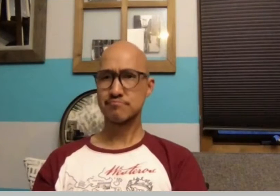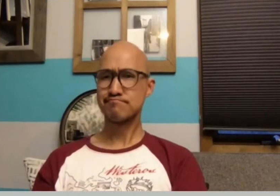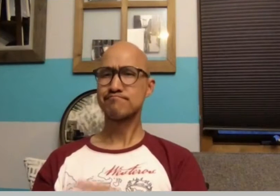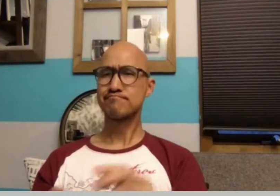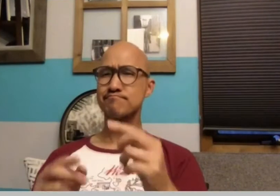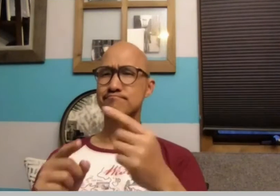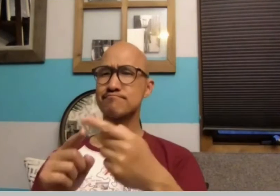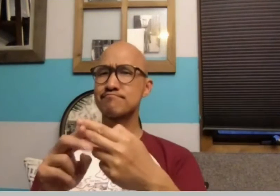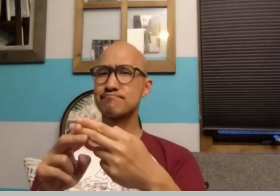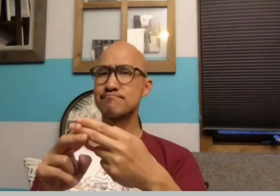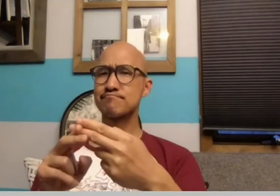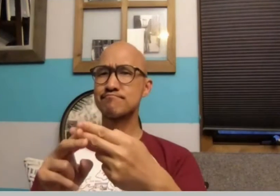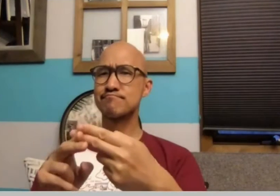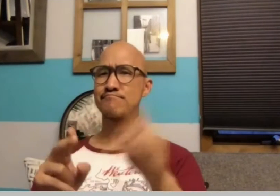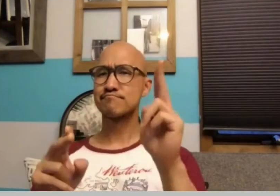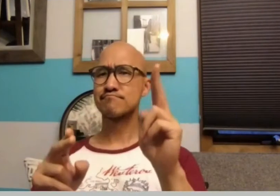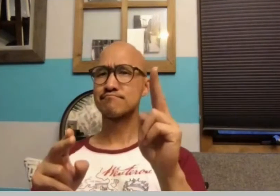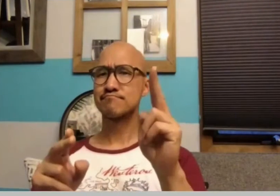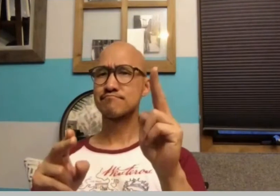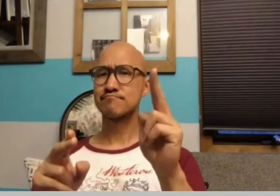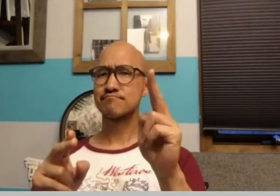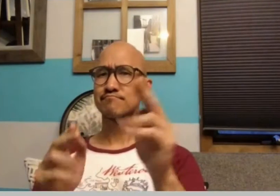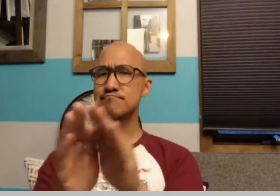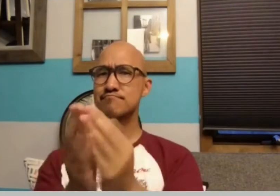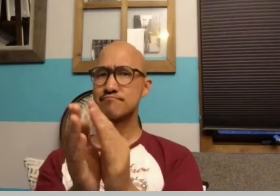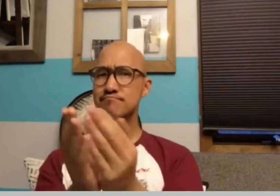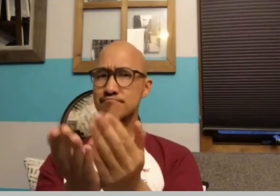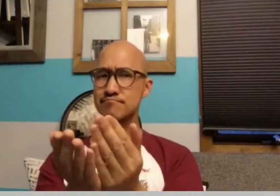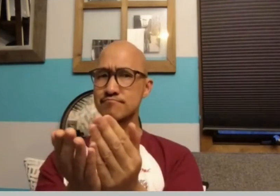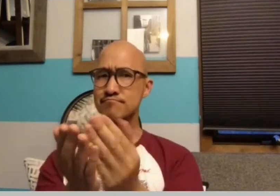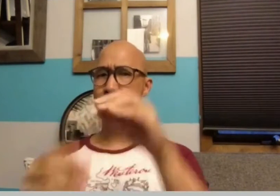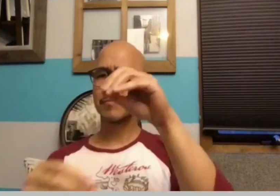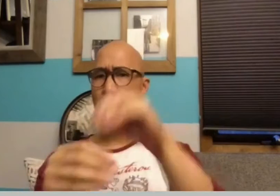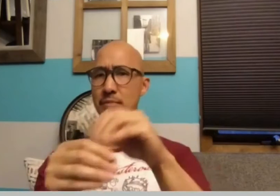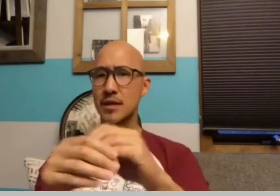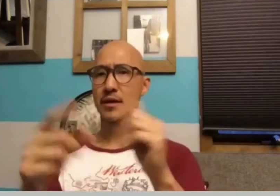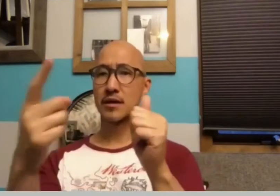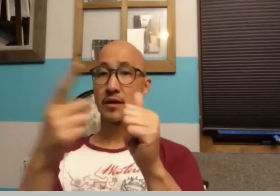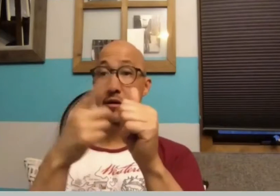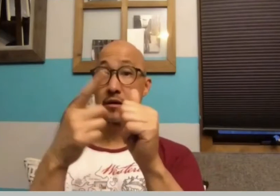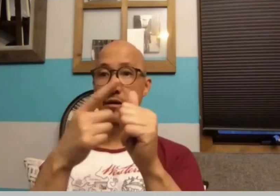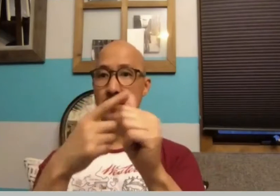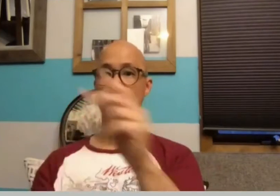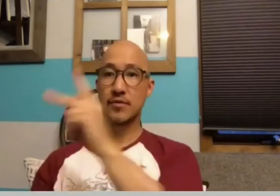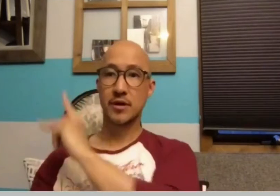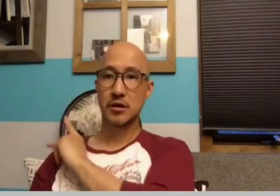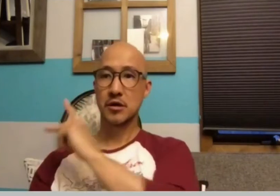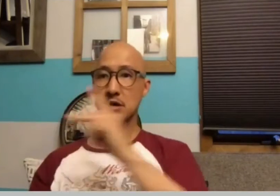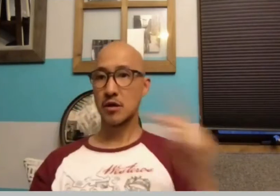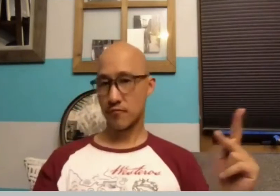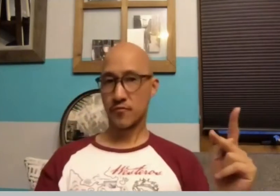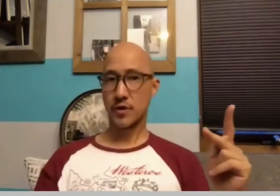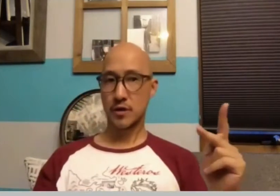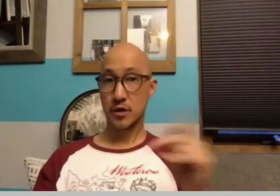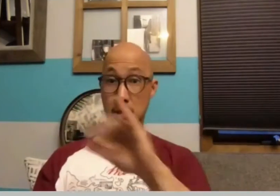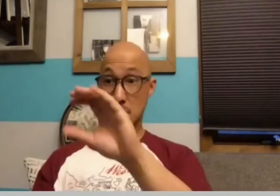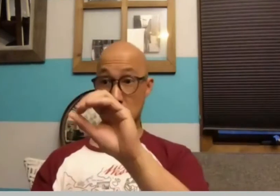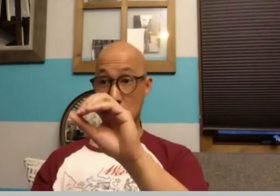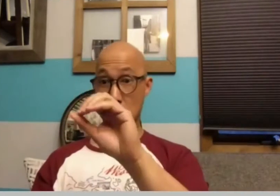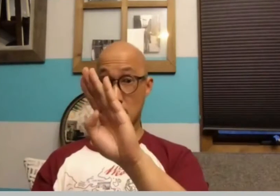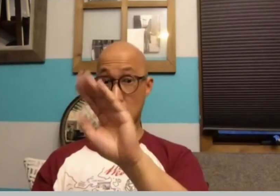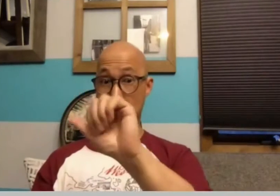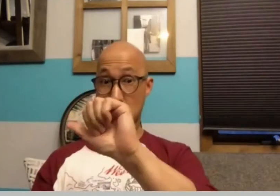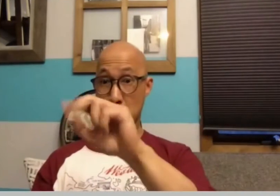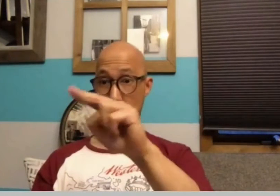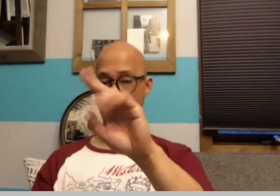back in 1 Kings chapter 18, some of you may remember, who with Elijah, he hid 100 prophets from Jezebel. That's at the same time